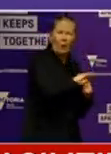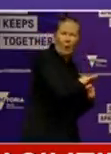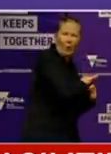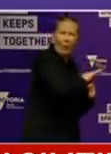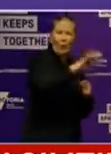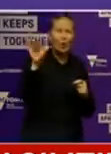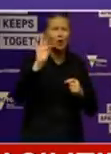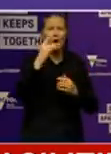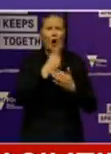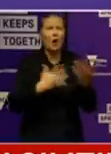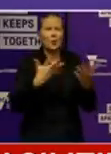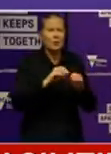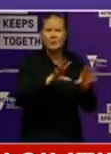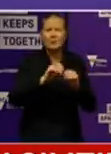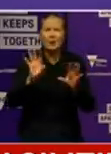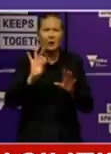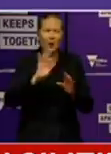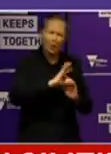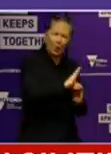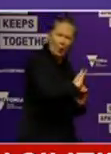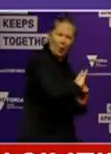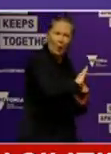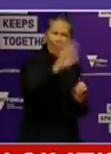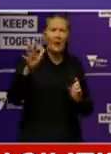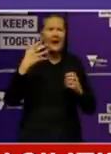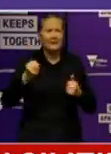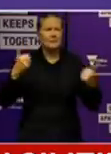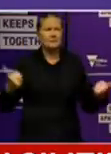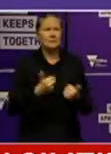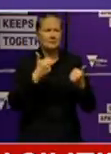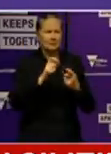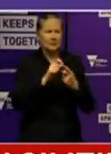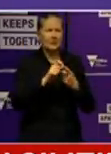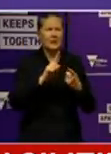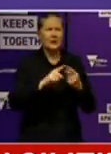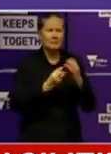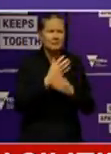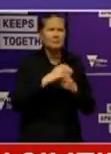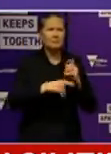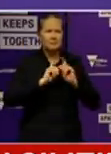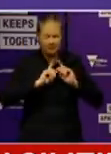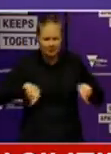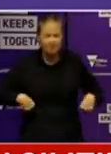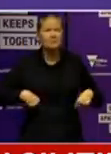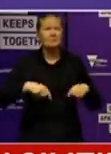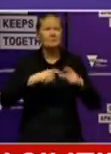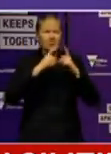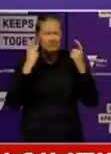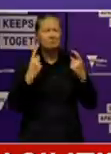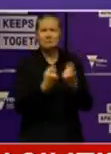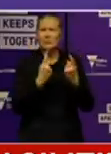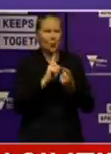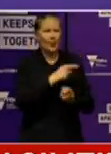making sure that staff have the PPE they need working in a vulnerable setting. So there is a very